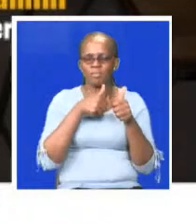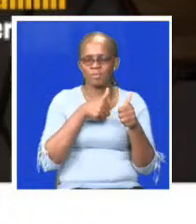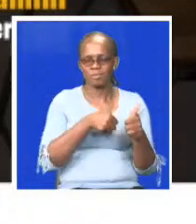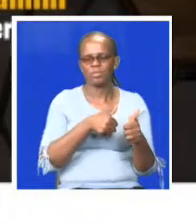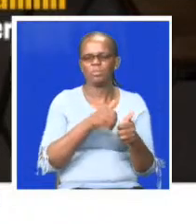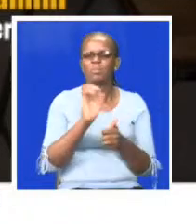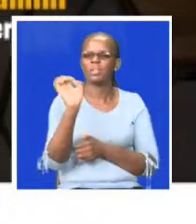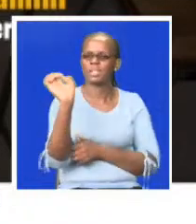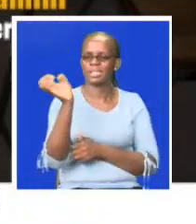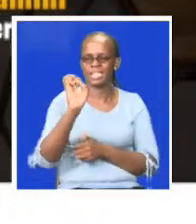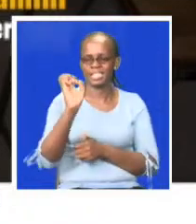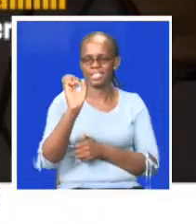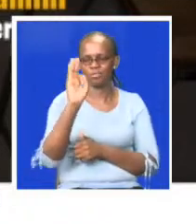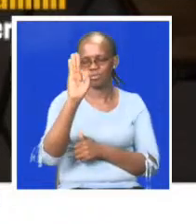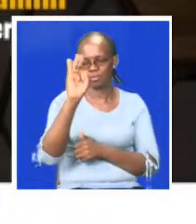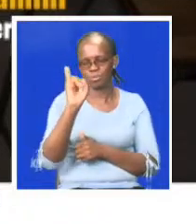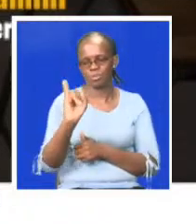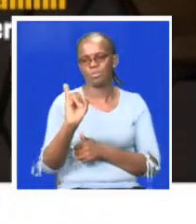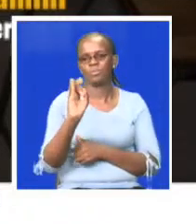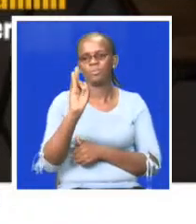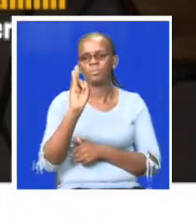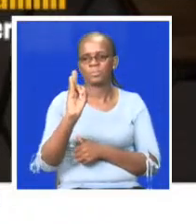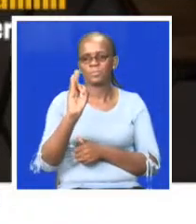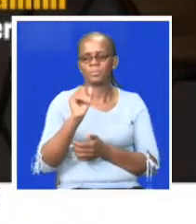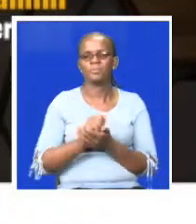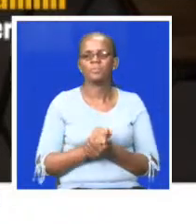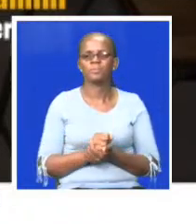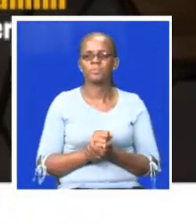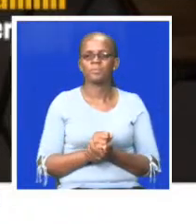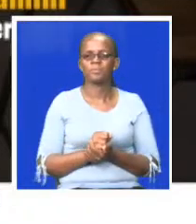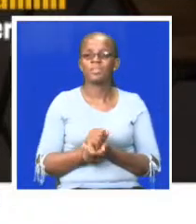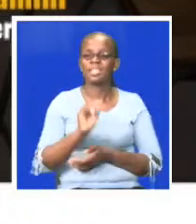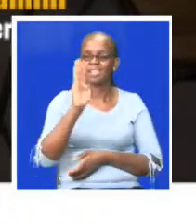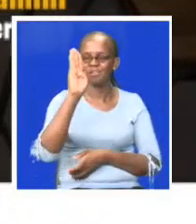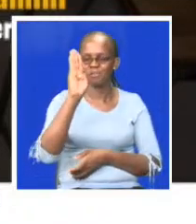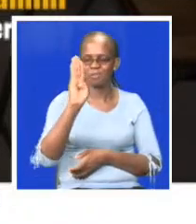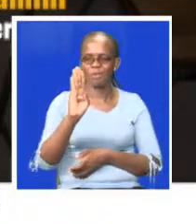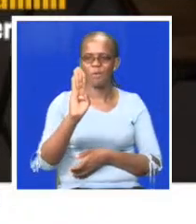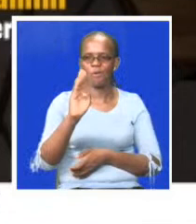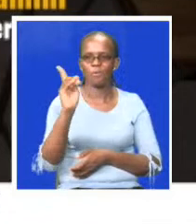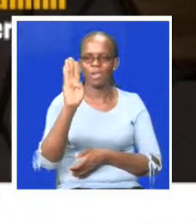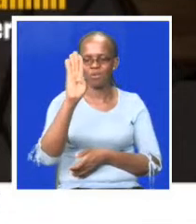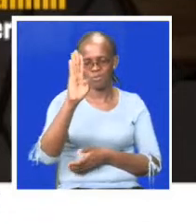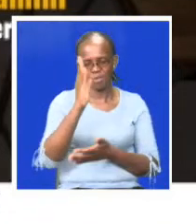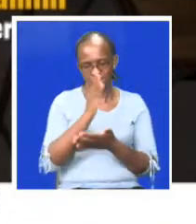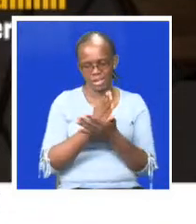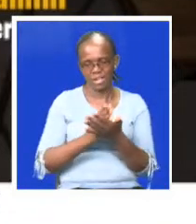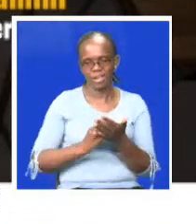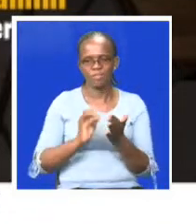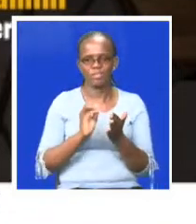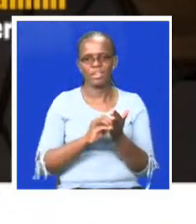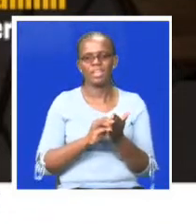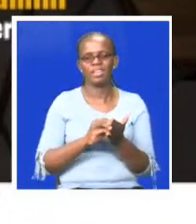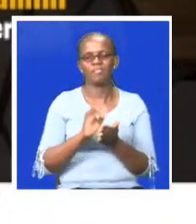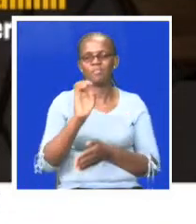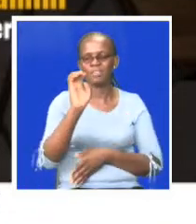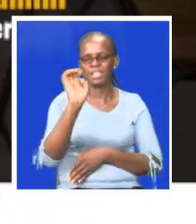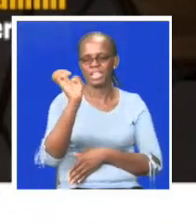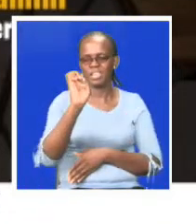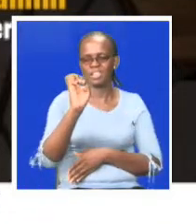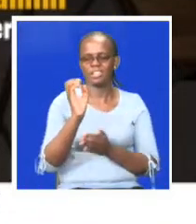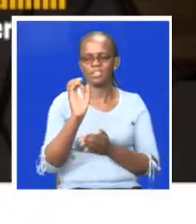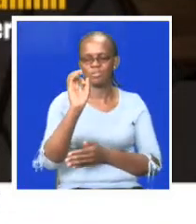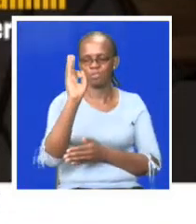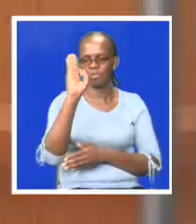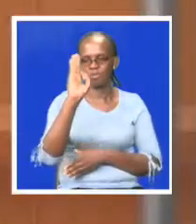language for the Form 1s and the Form 2s. From 4 p.m. until 4:30 p.m. we have English language for the Form 4s.